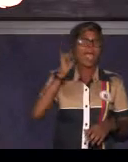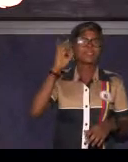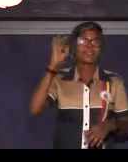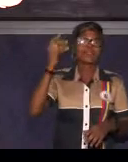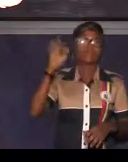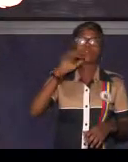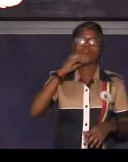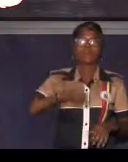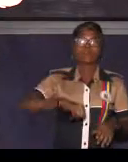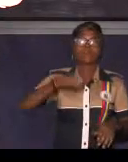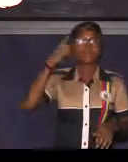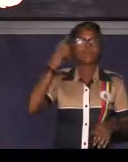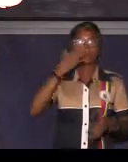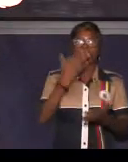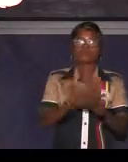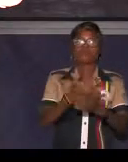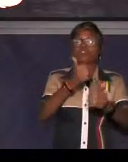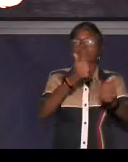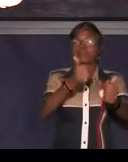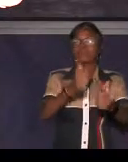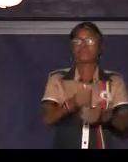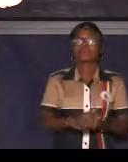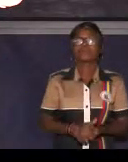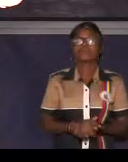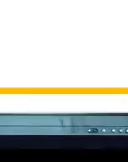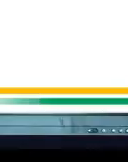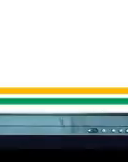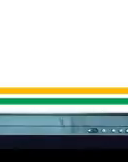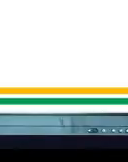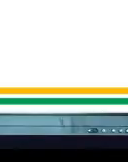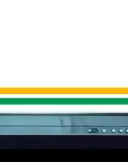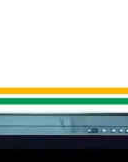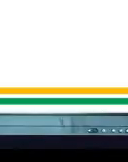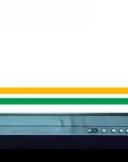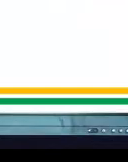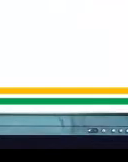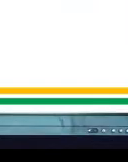Fumi is always proud of you. Good job, you.